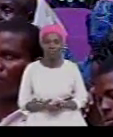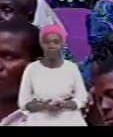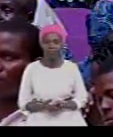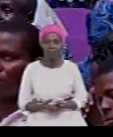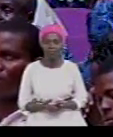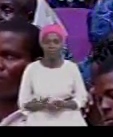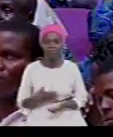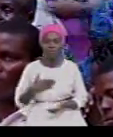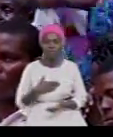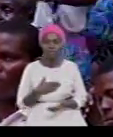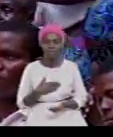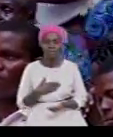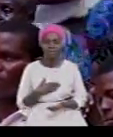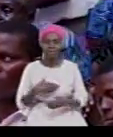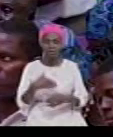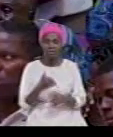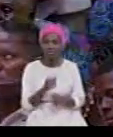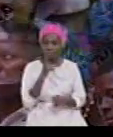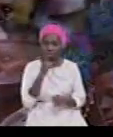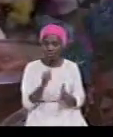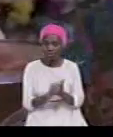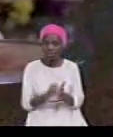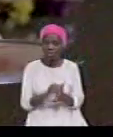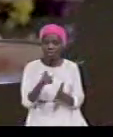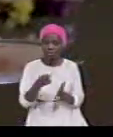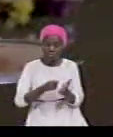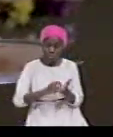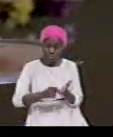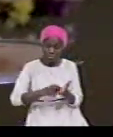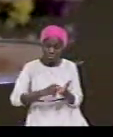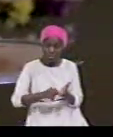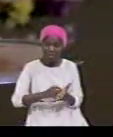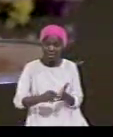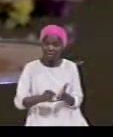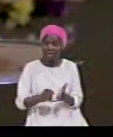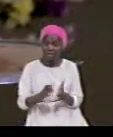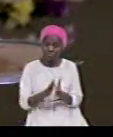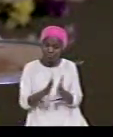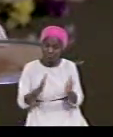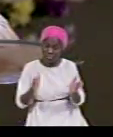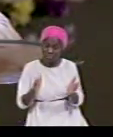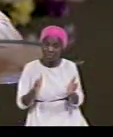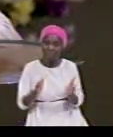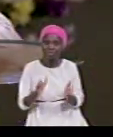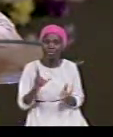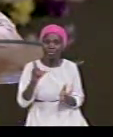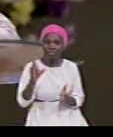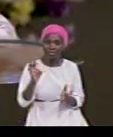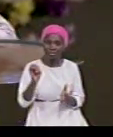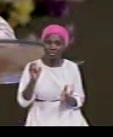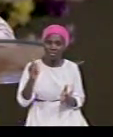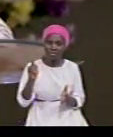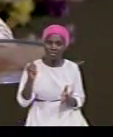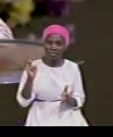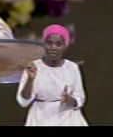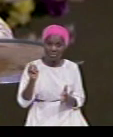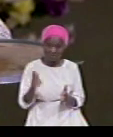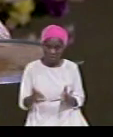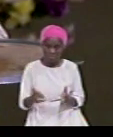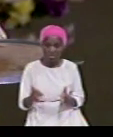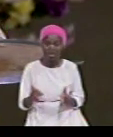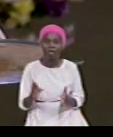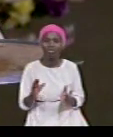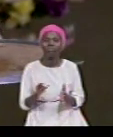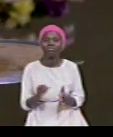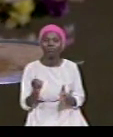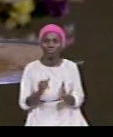in capital letters. If they have not come to you, please indicate so that they'll be able to reach you,